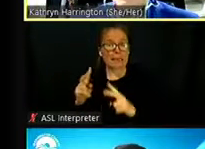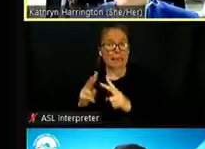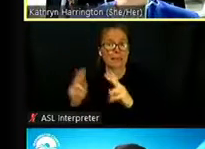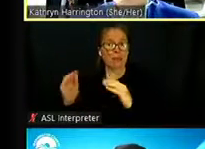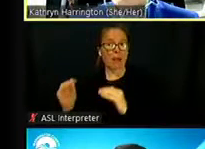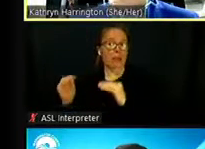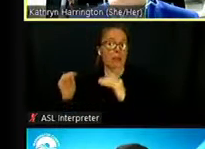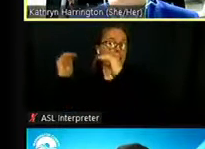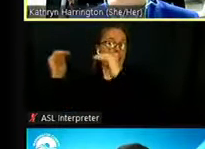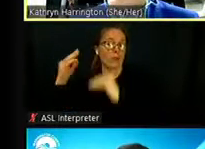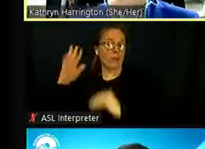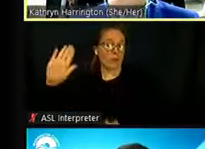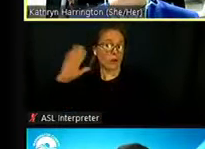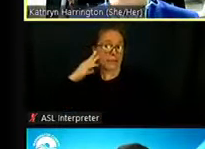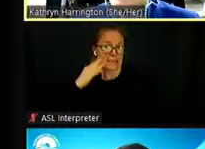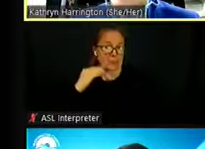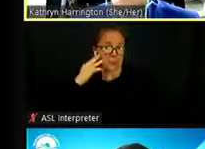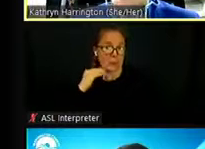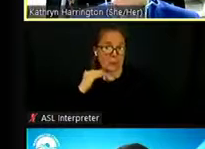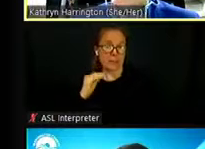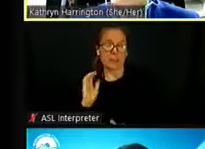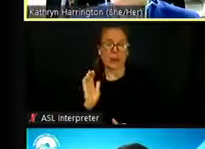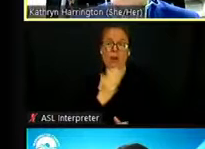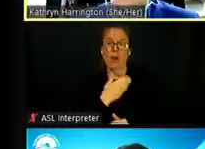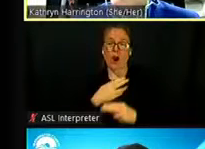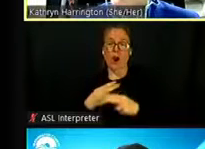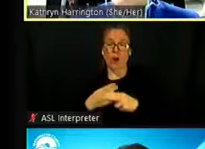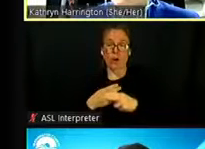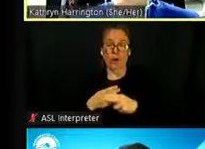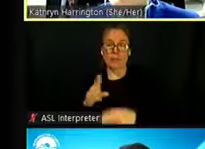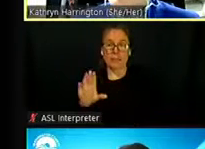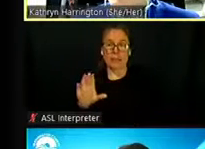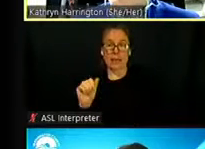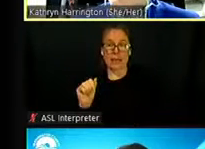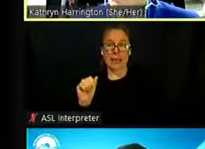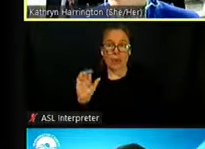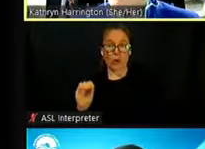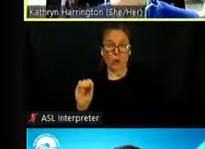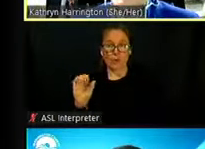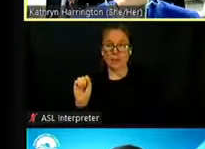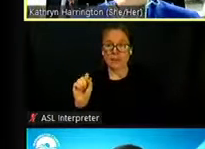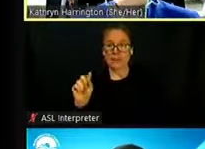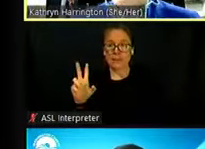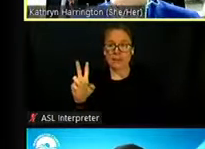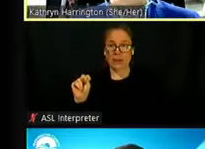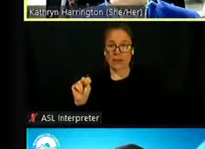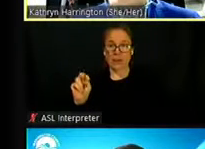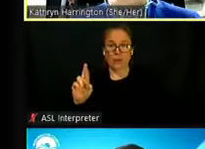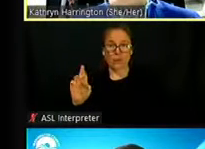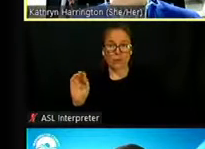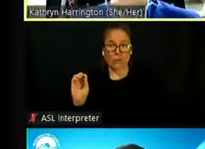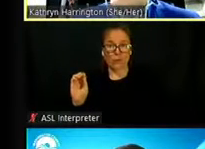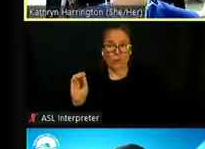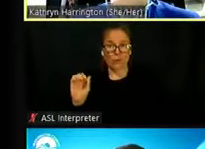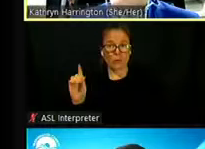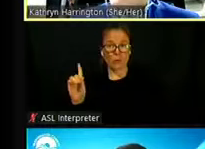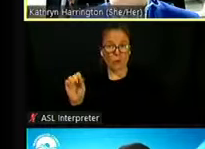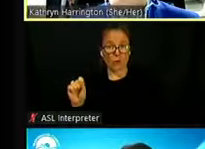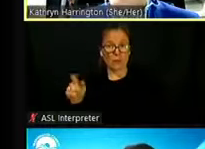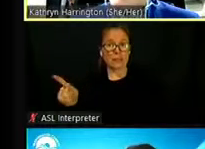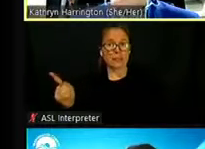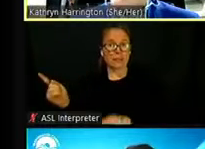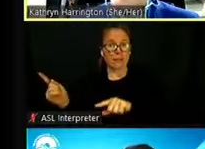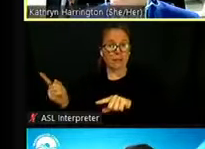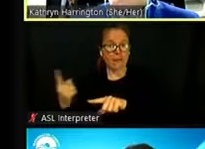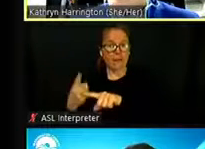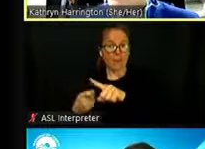experience. Our interim CAO, Stephen Rhodes, coming from city